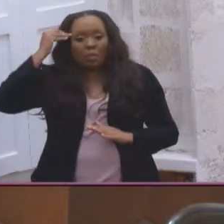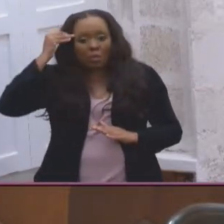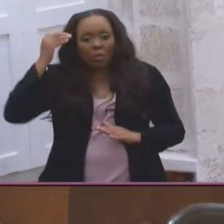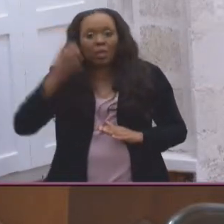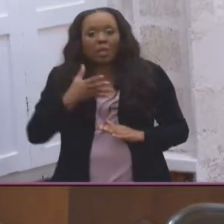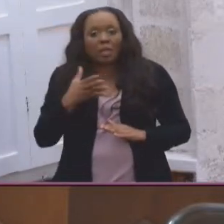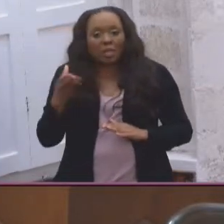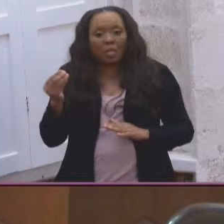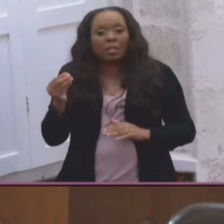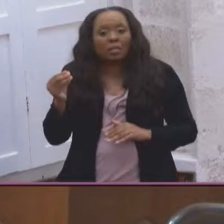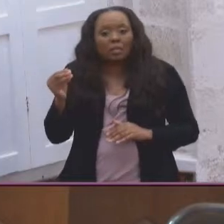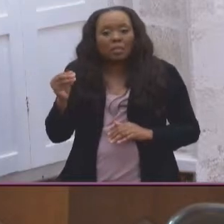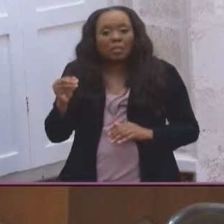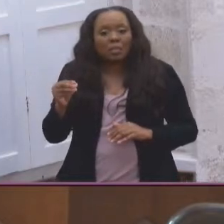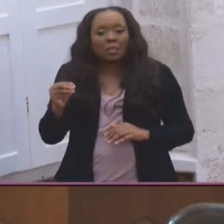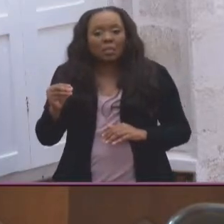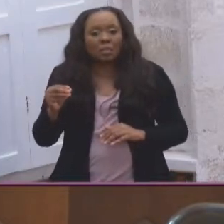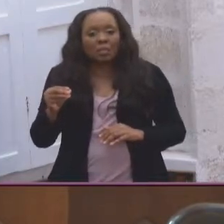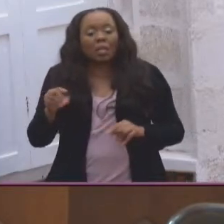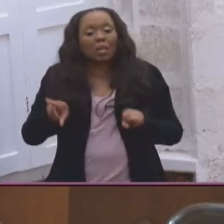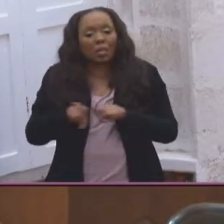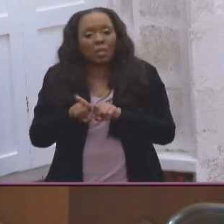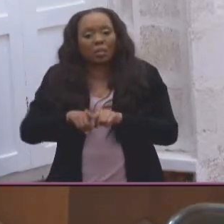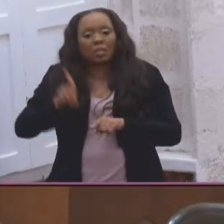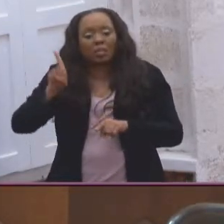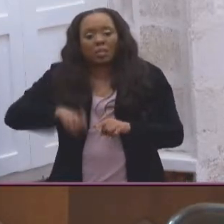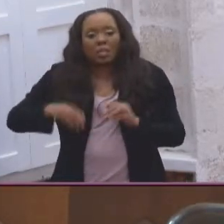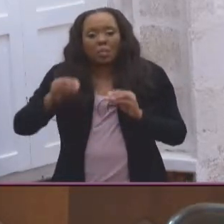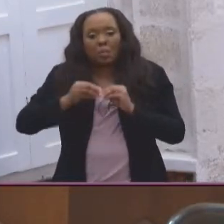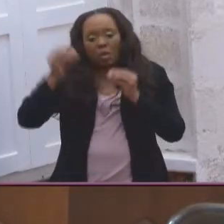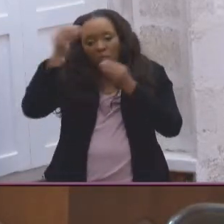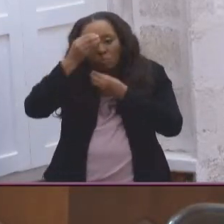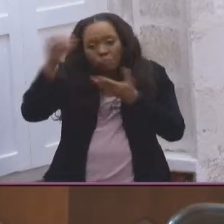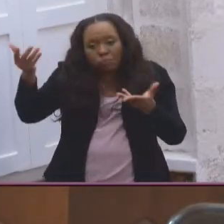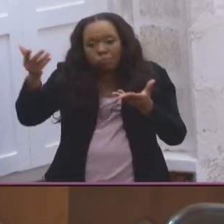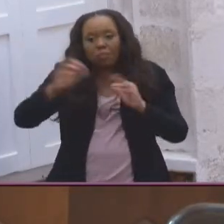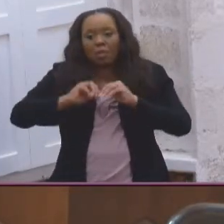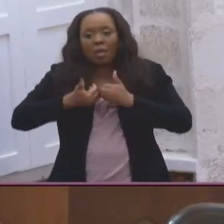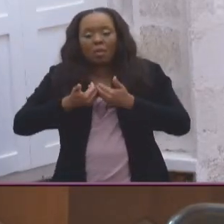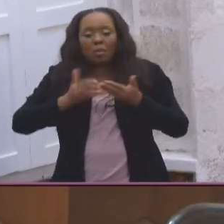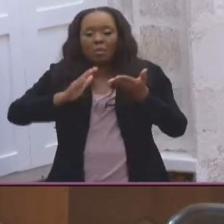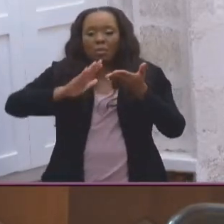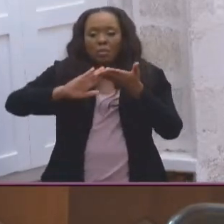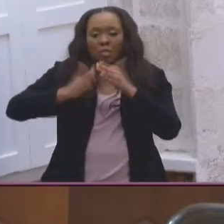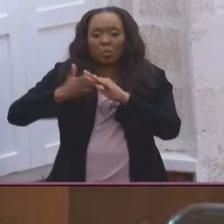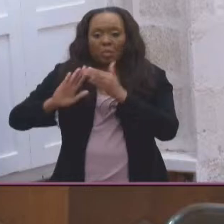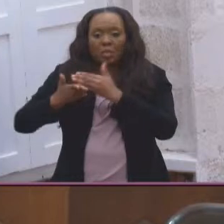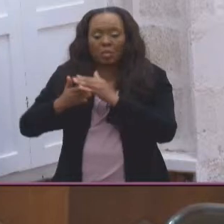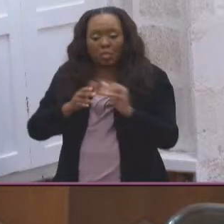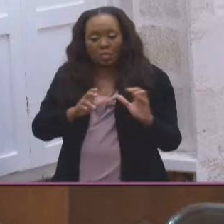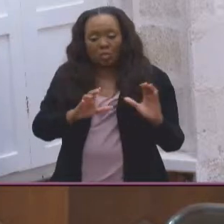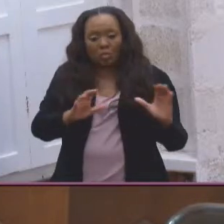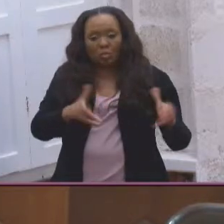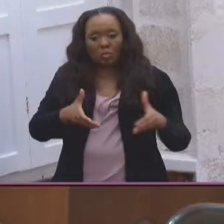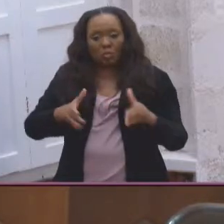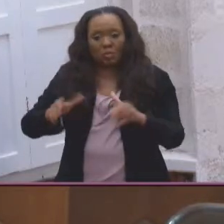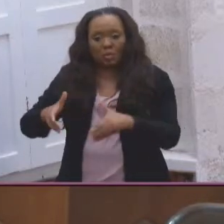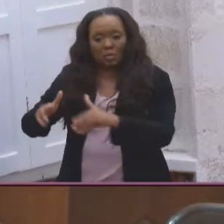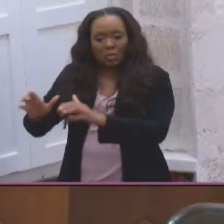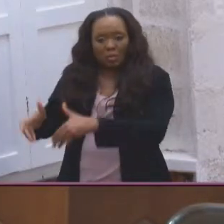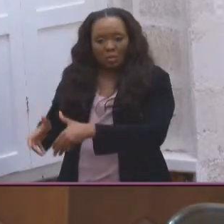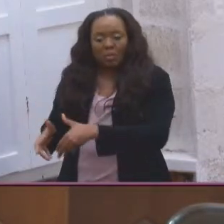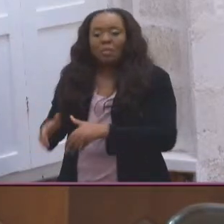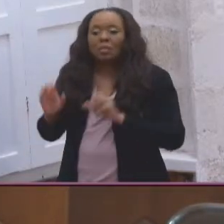to how community groups can play their part in being able to